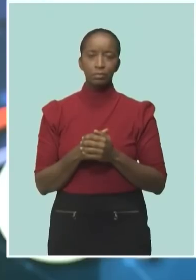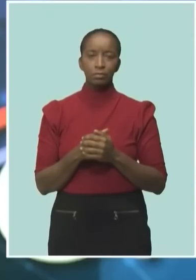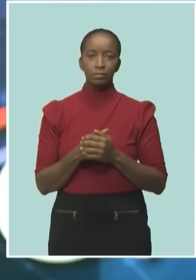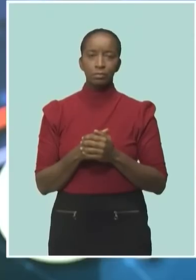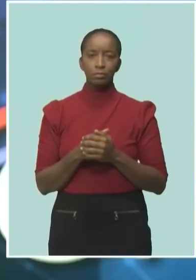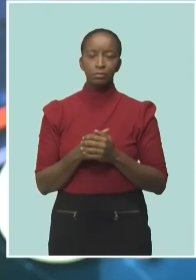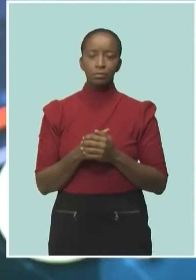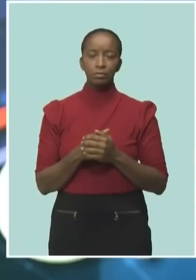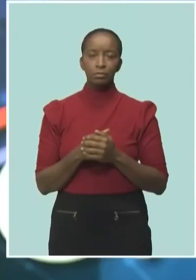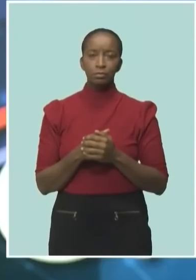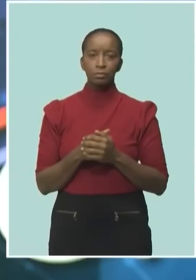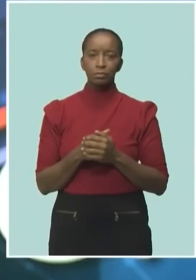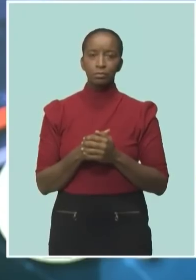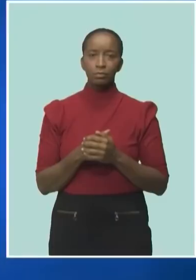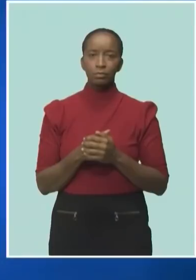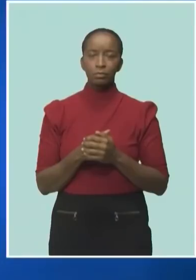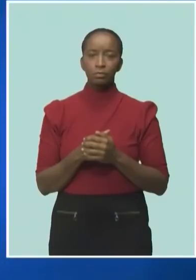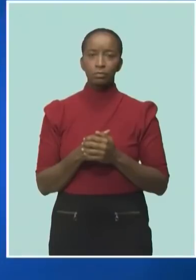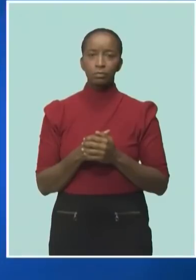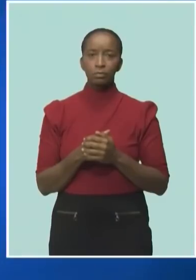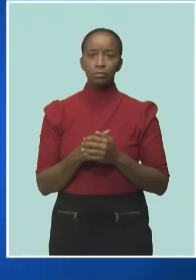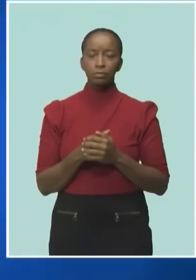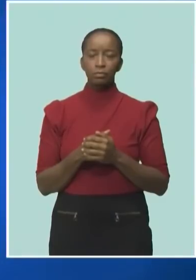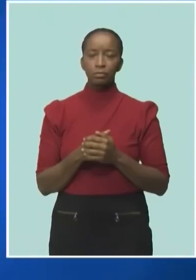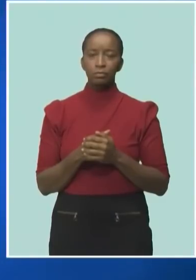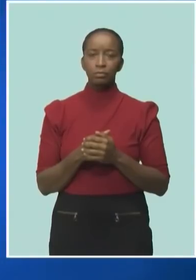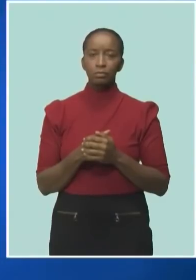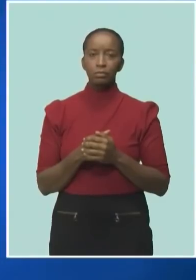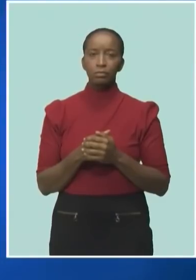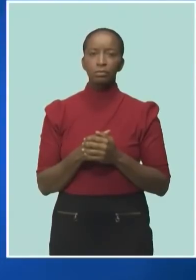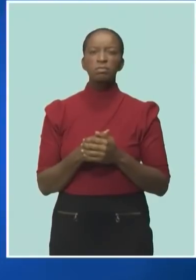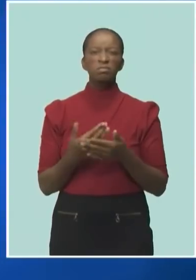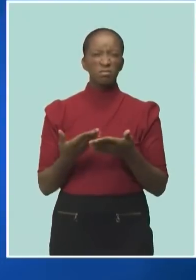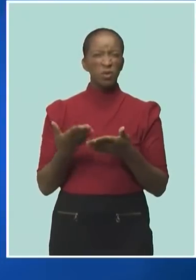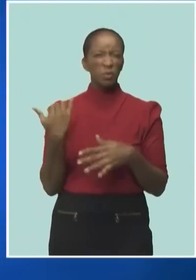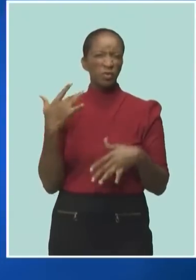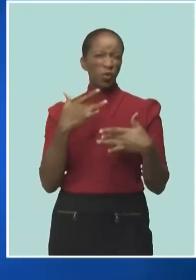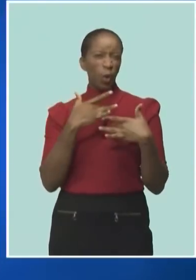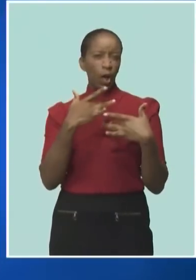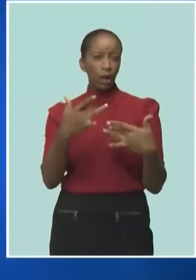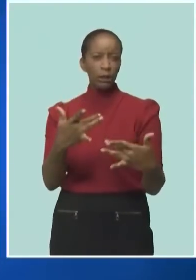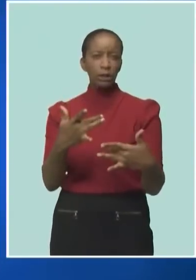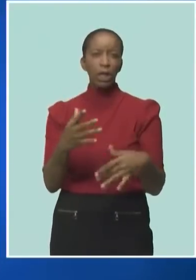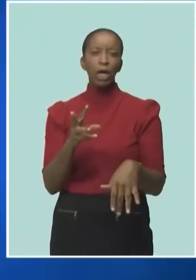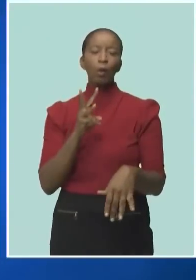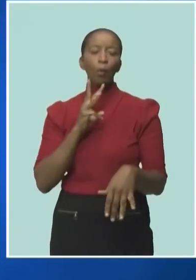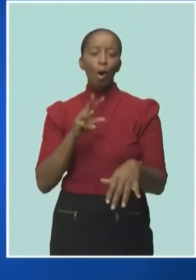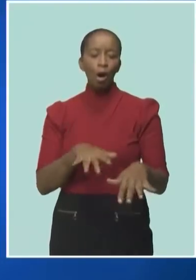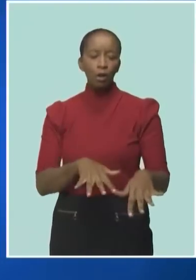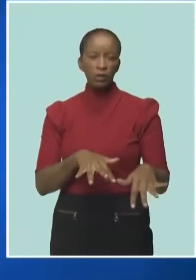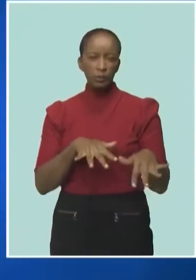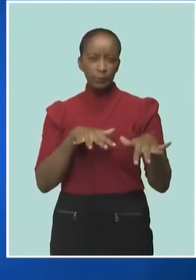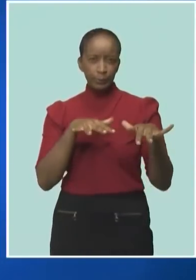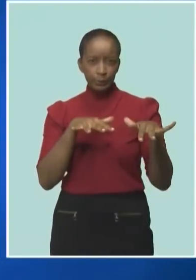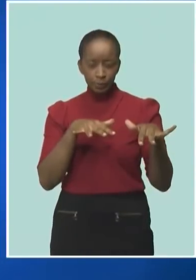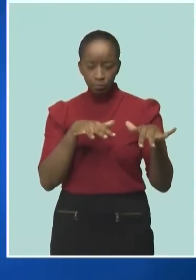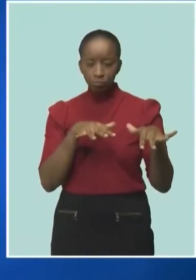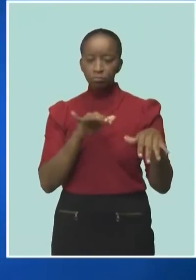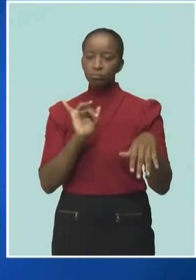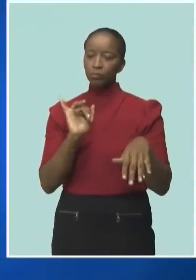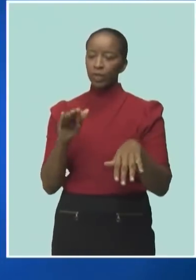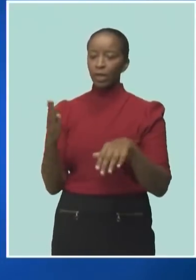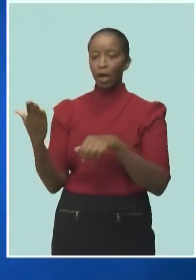Kimar Harris. The drainage issues that we were having at the back road, we don't have it